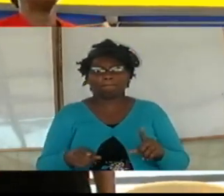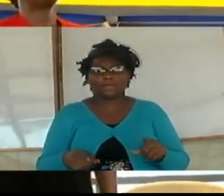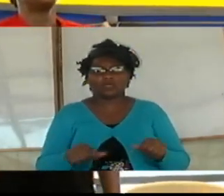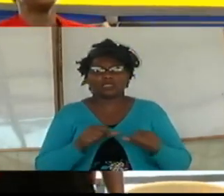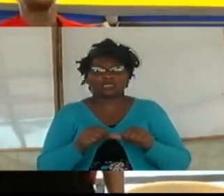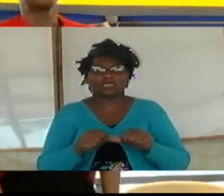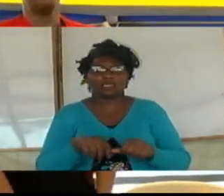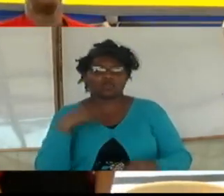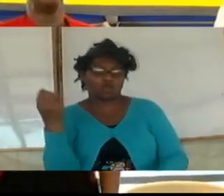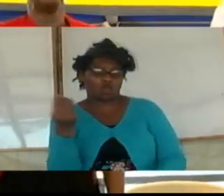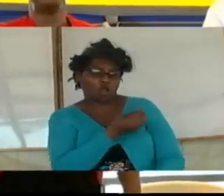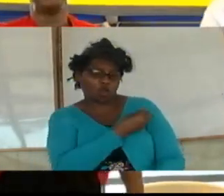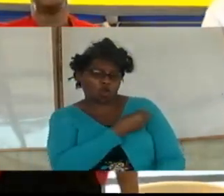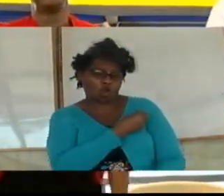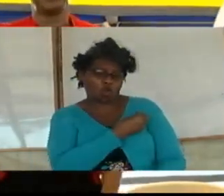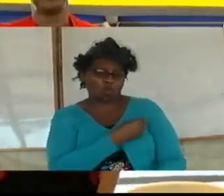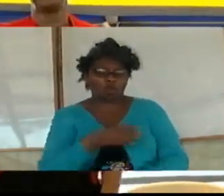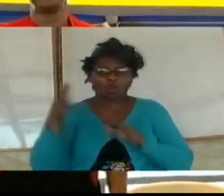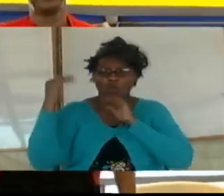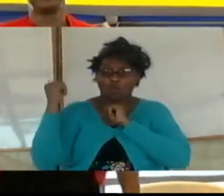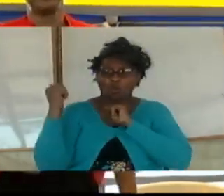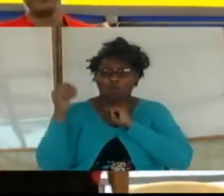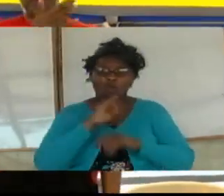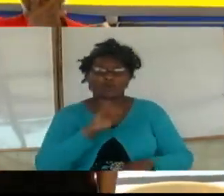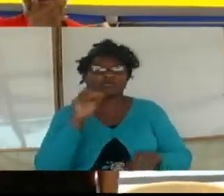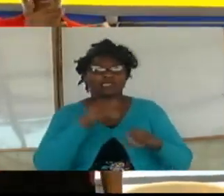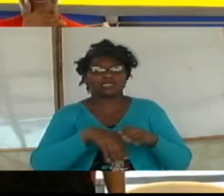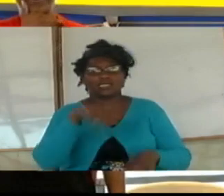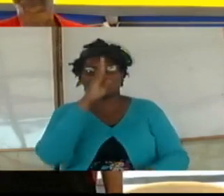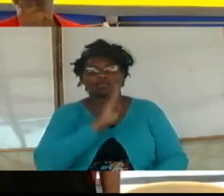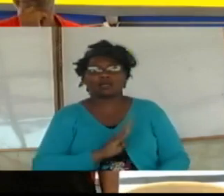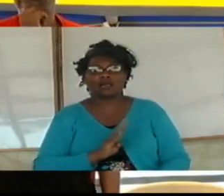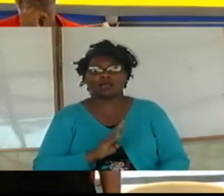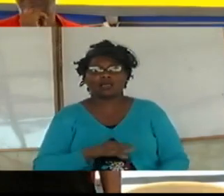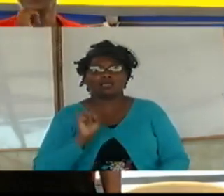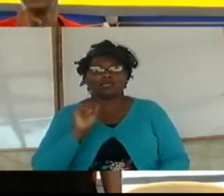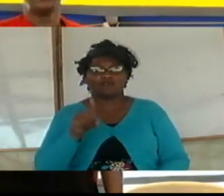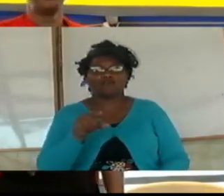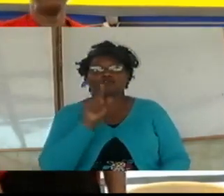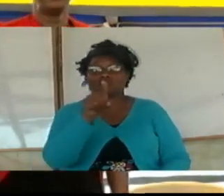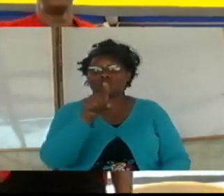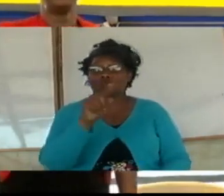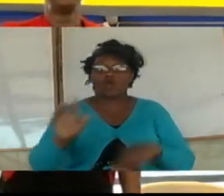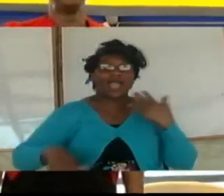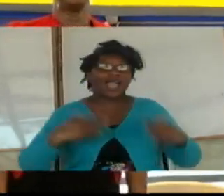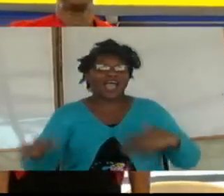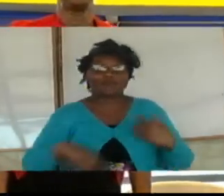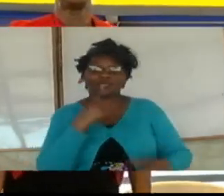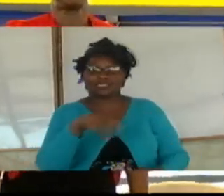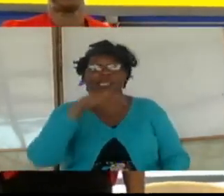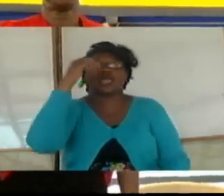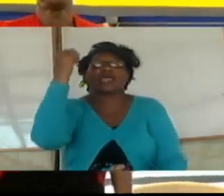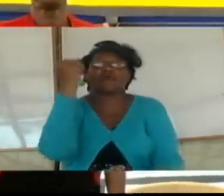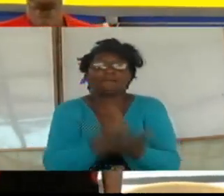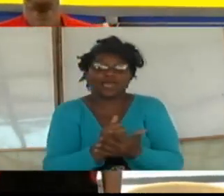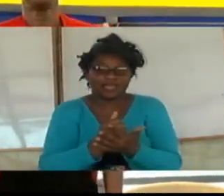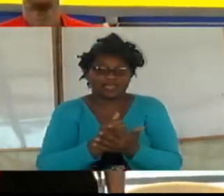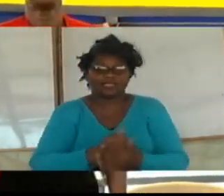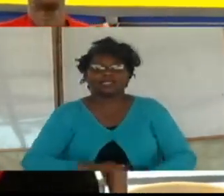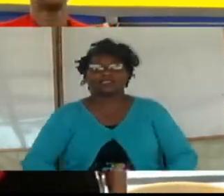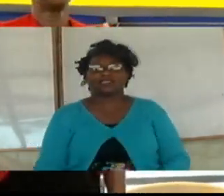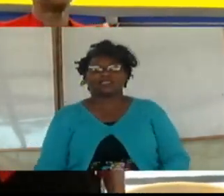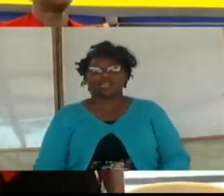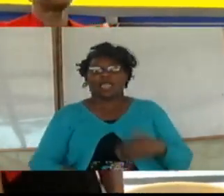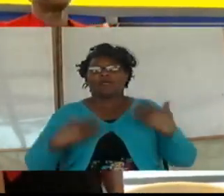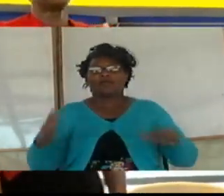Amen. Praise God. Praise God. If you're happy, say amen. If you're glad to be in the house